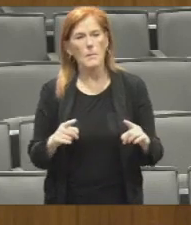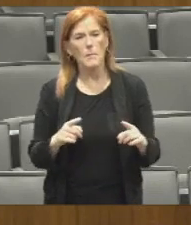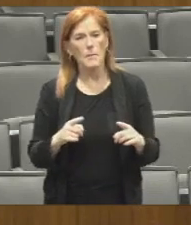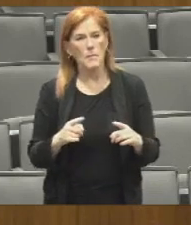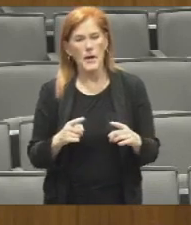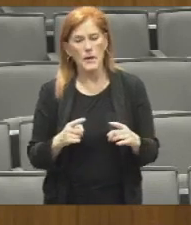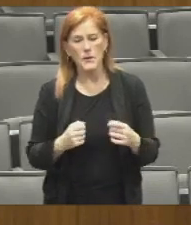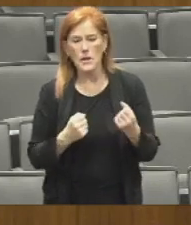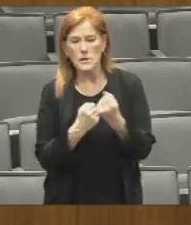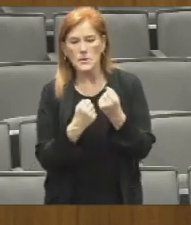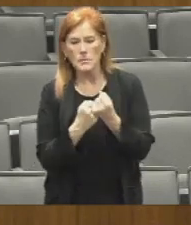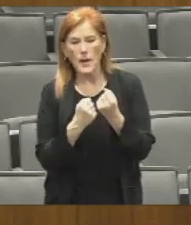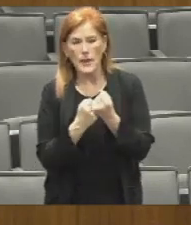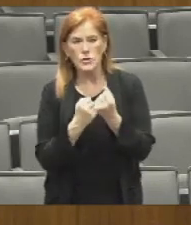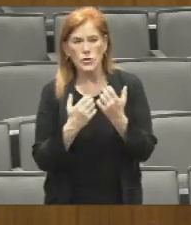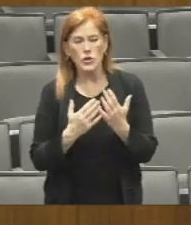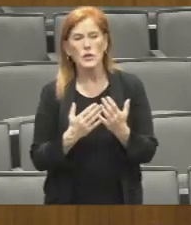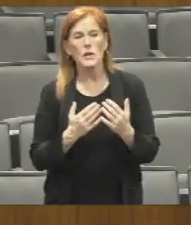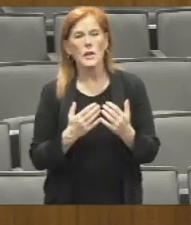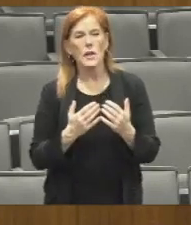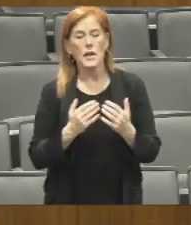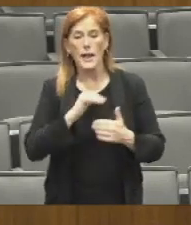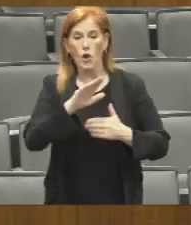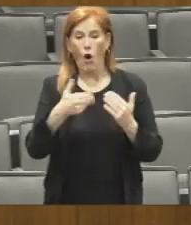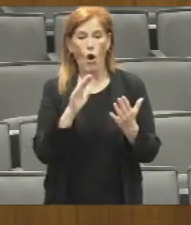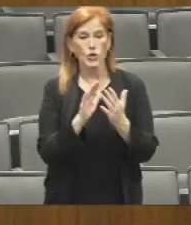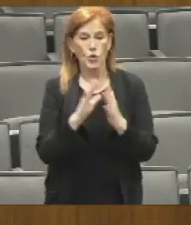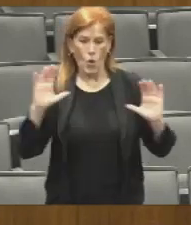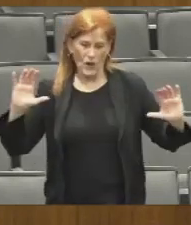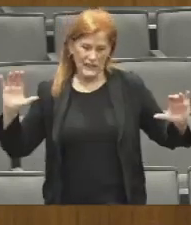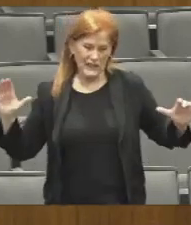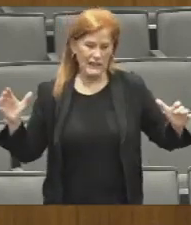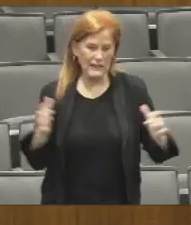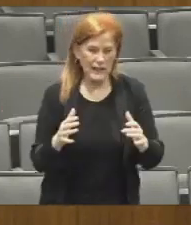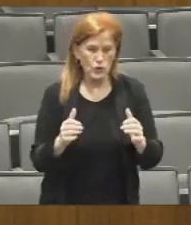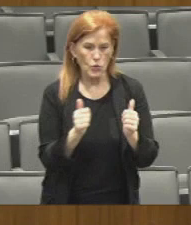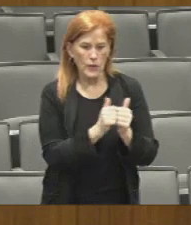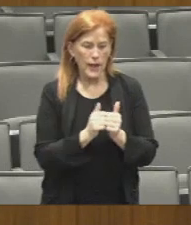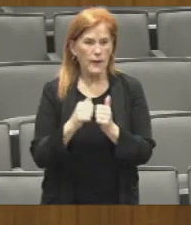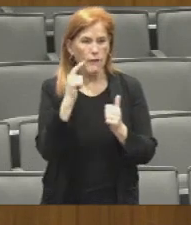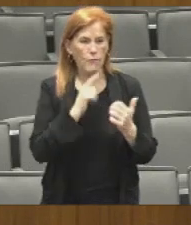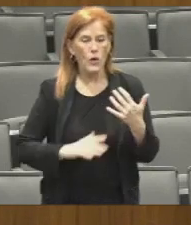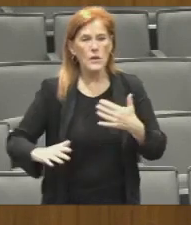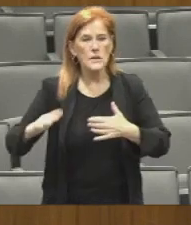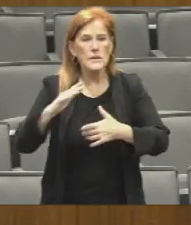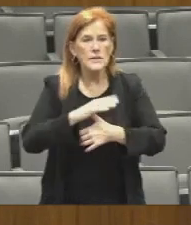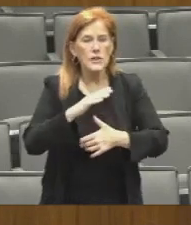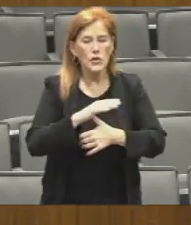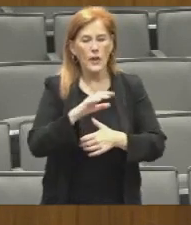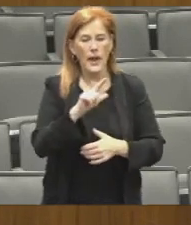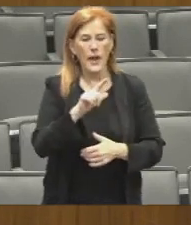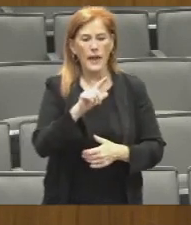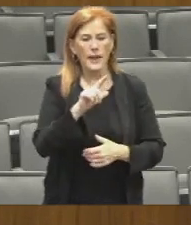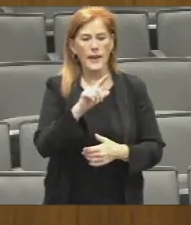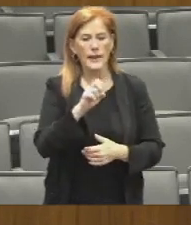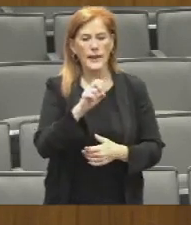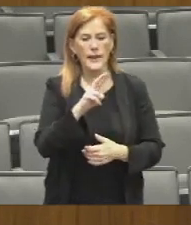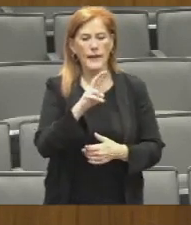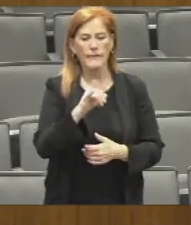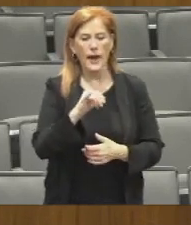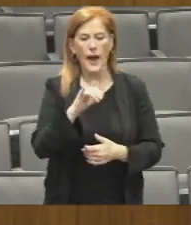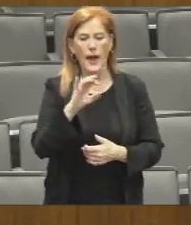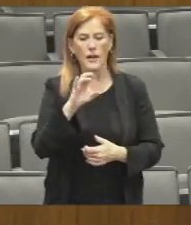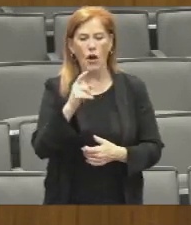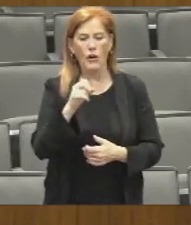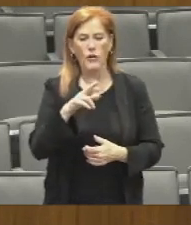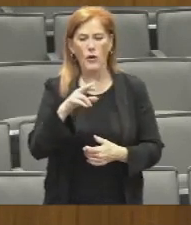an all-school get-together for the seniors at Levi Carter Park this weekend.